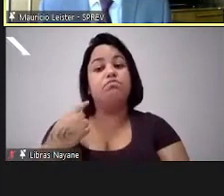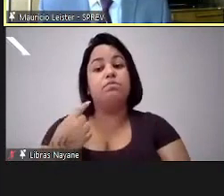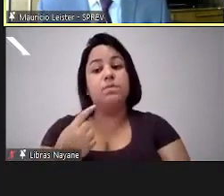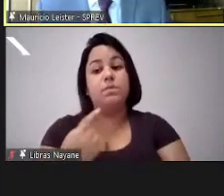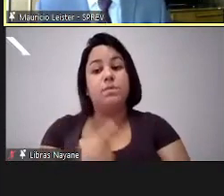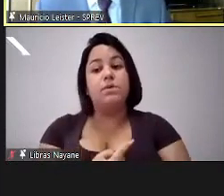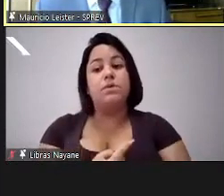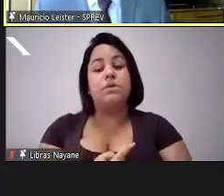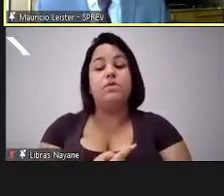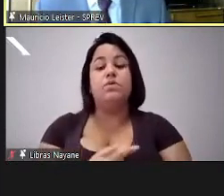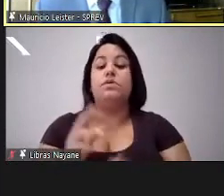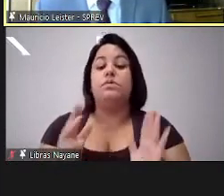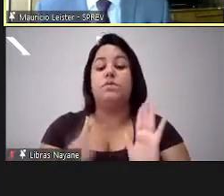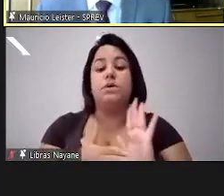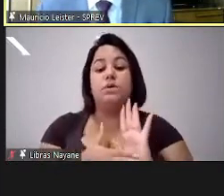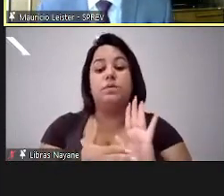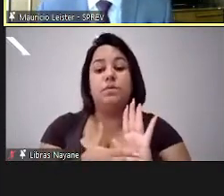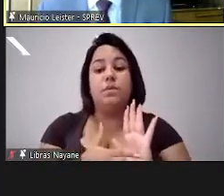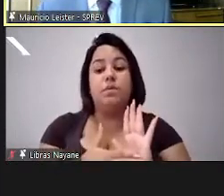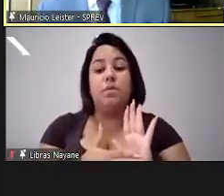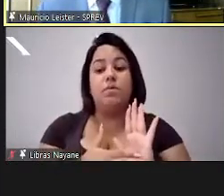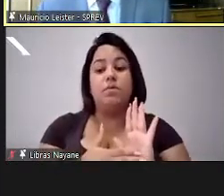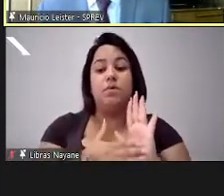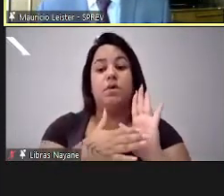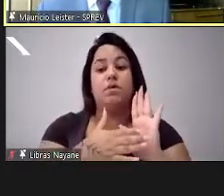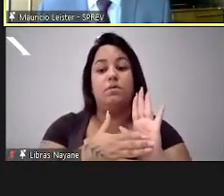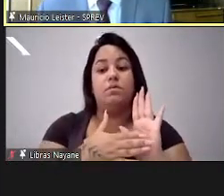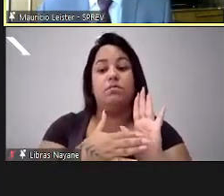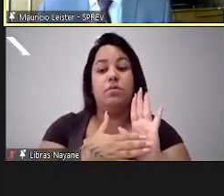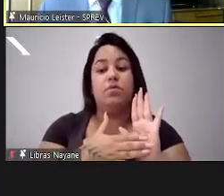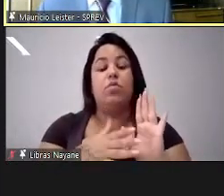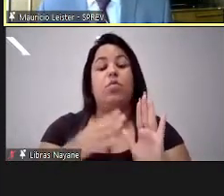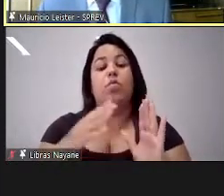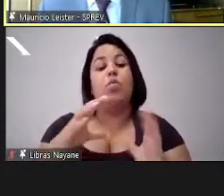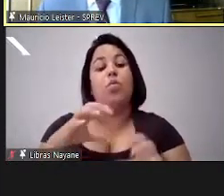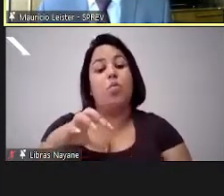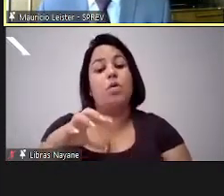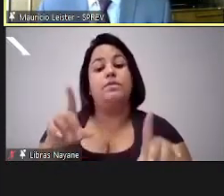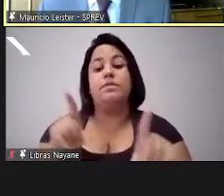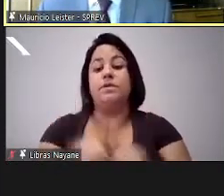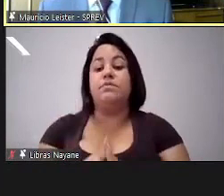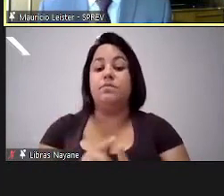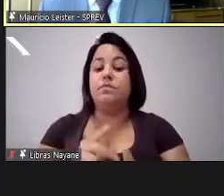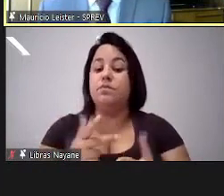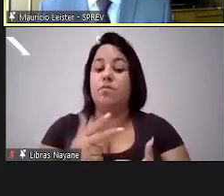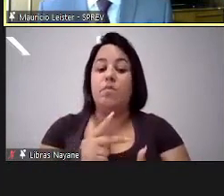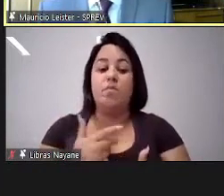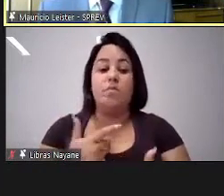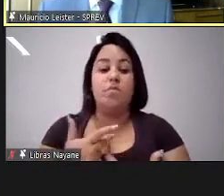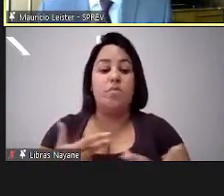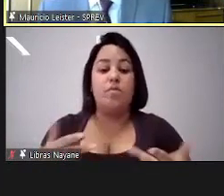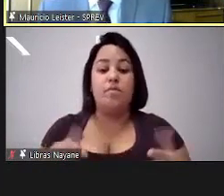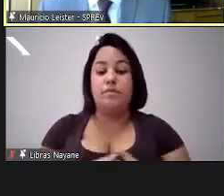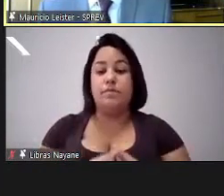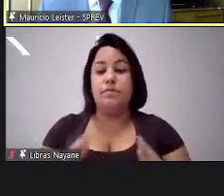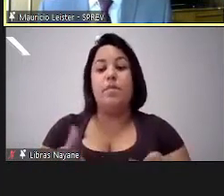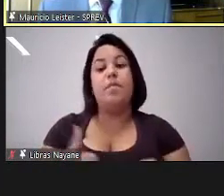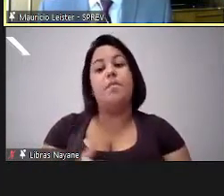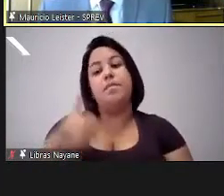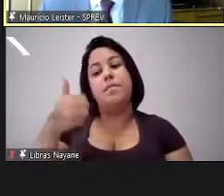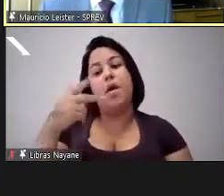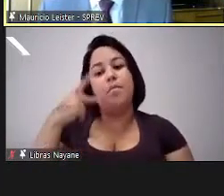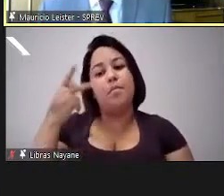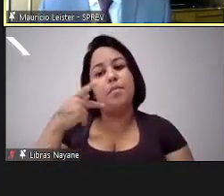two complementary laws, 108, 109, and I hope that this is reviewed in the Congress